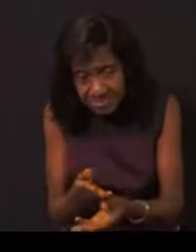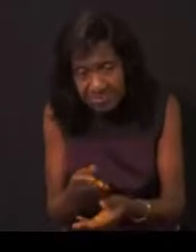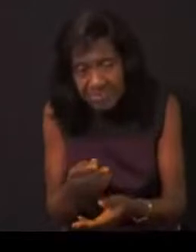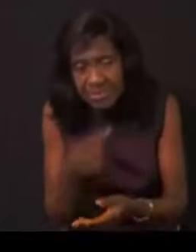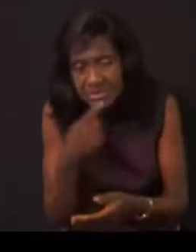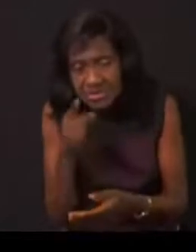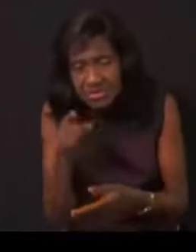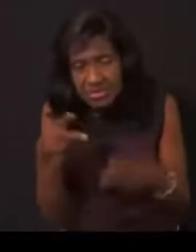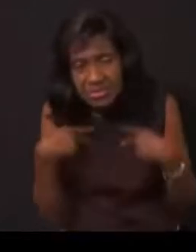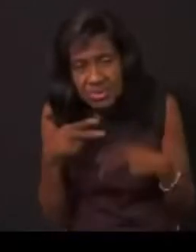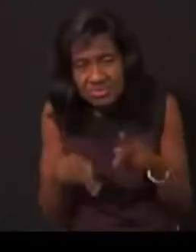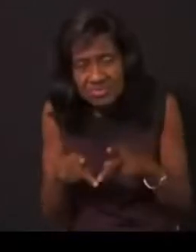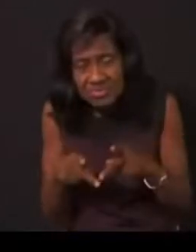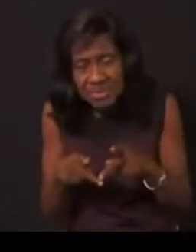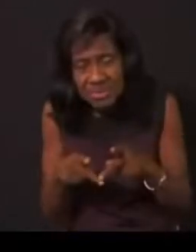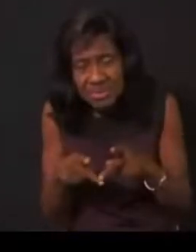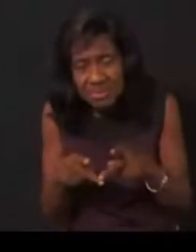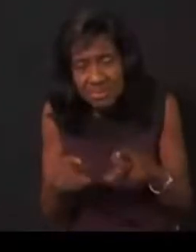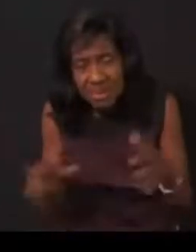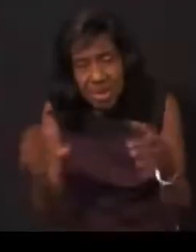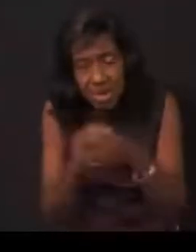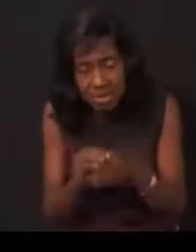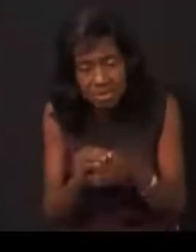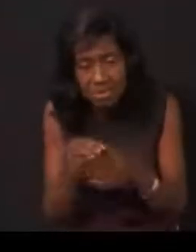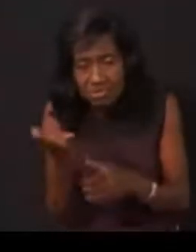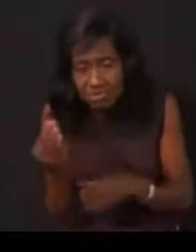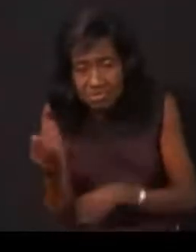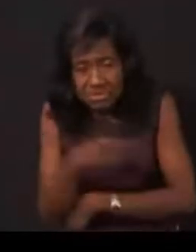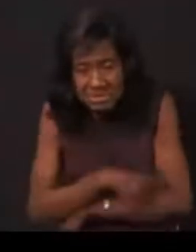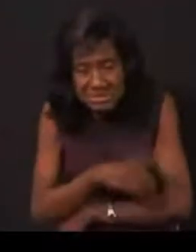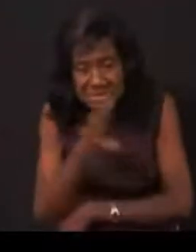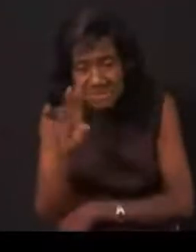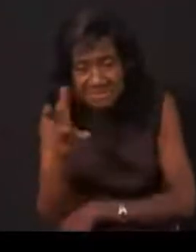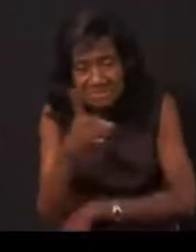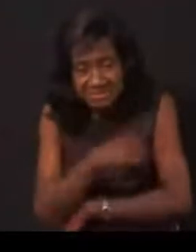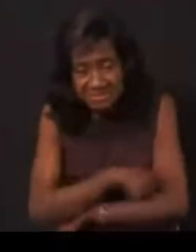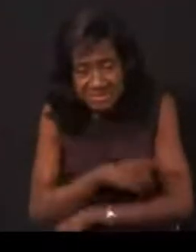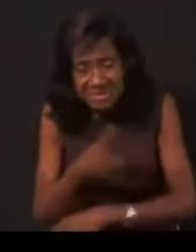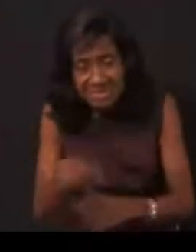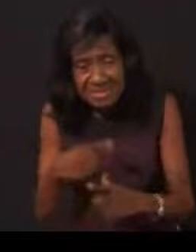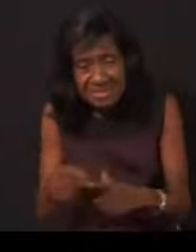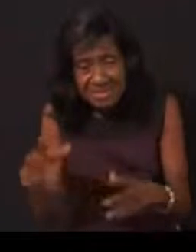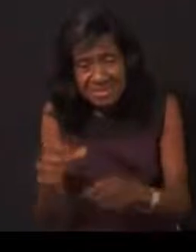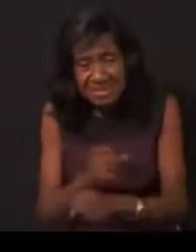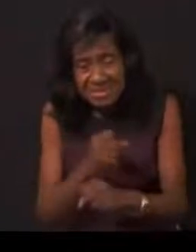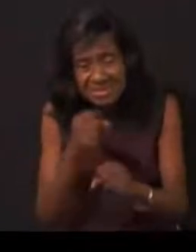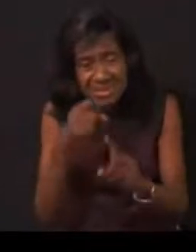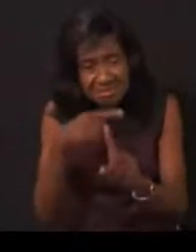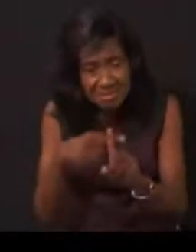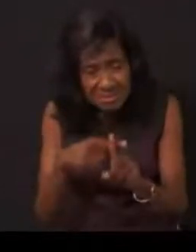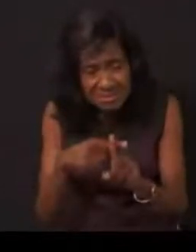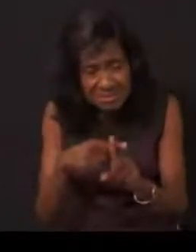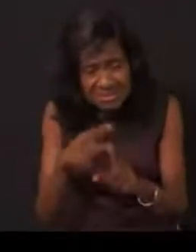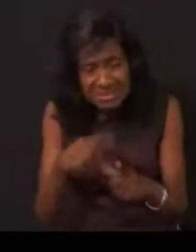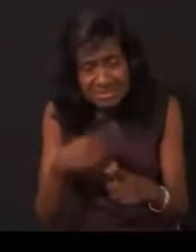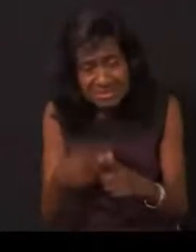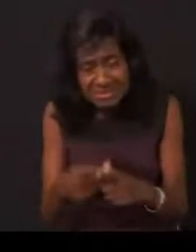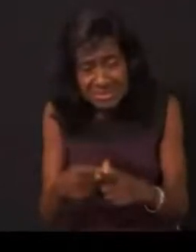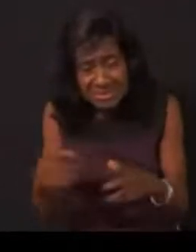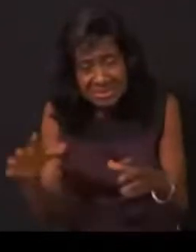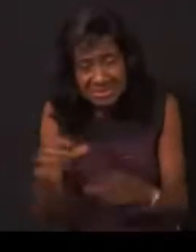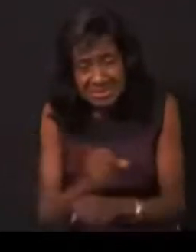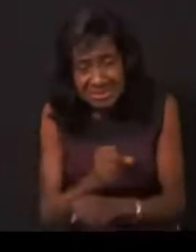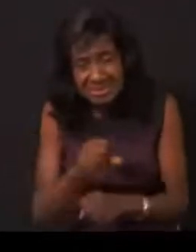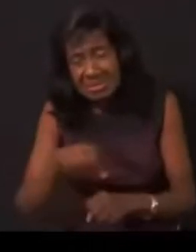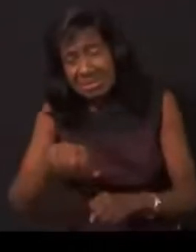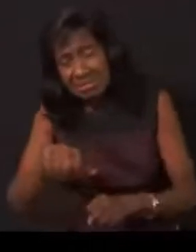days, and they just got a negative or a positive, and they're subjected to another 14 days. You have to make sure that the